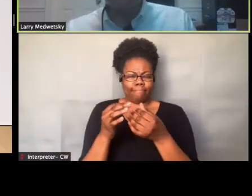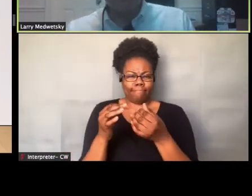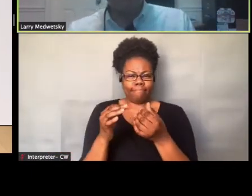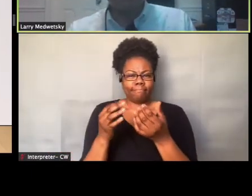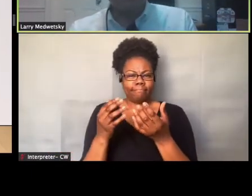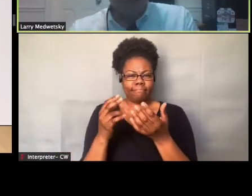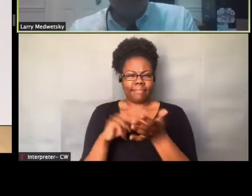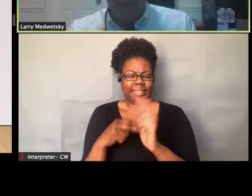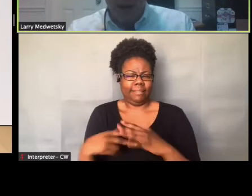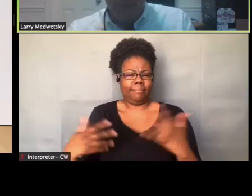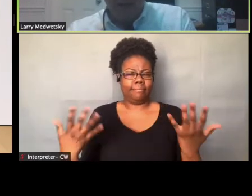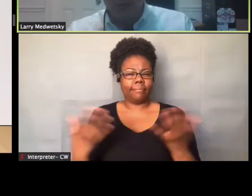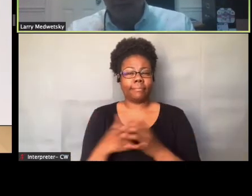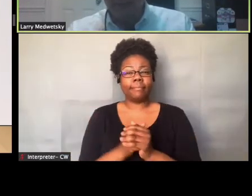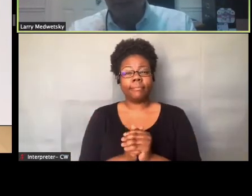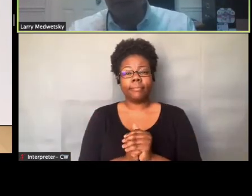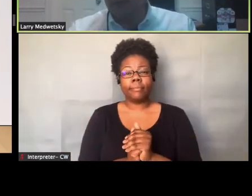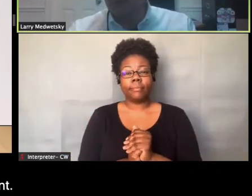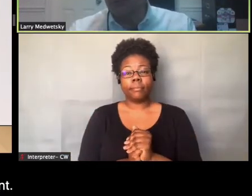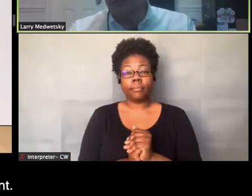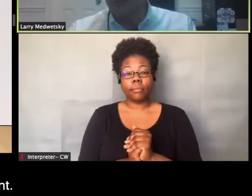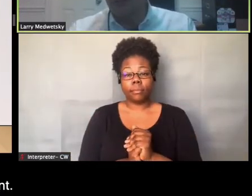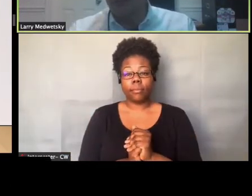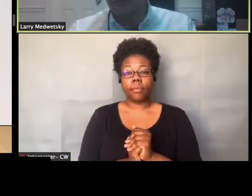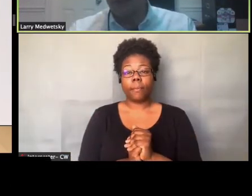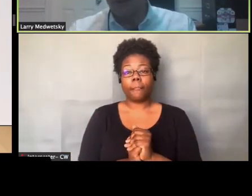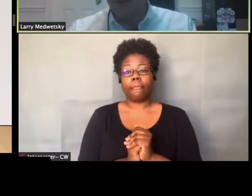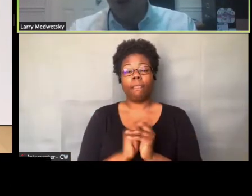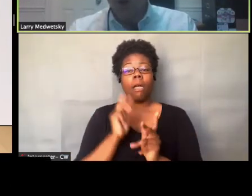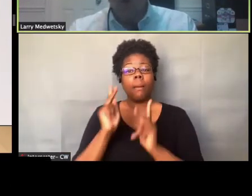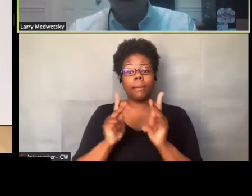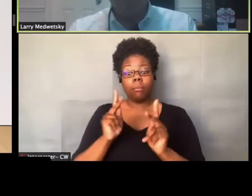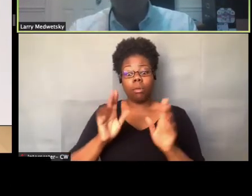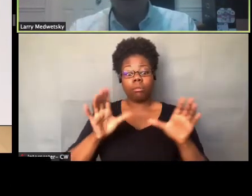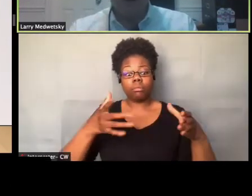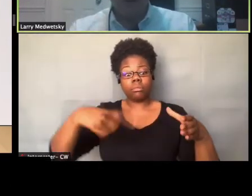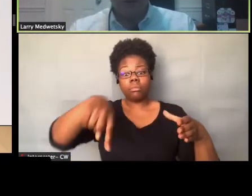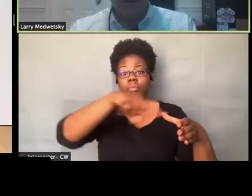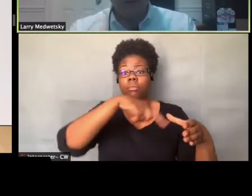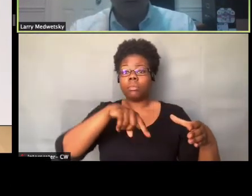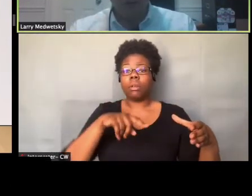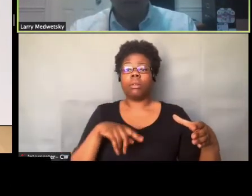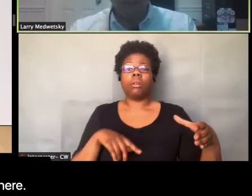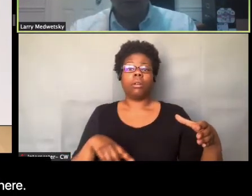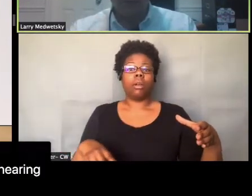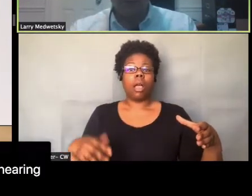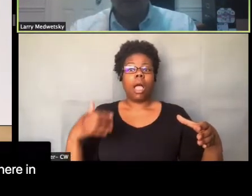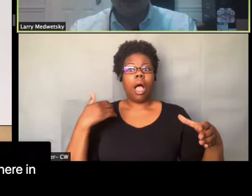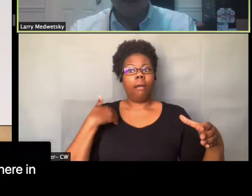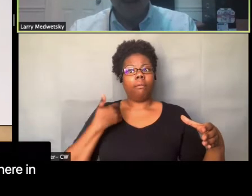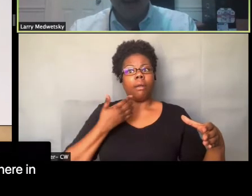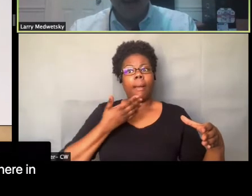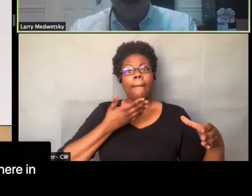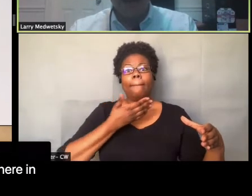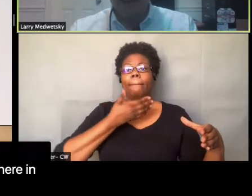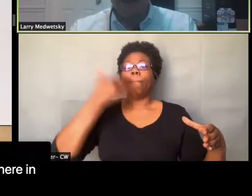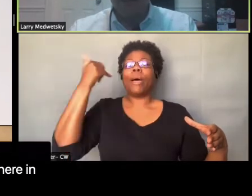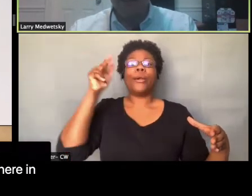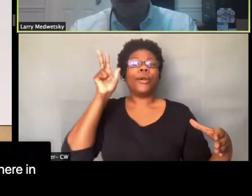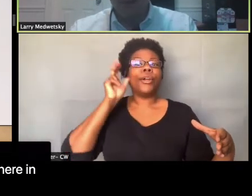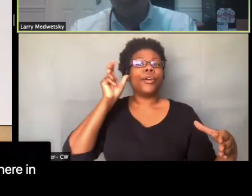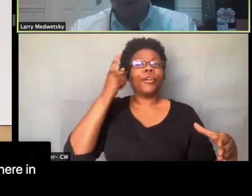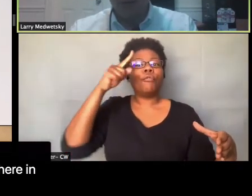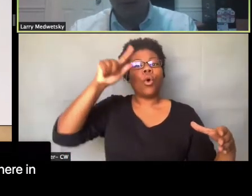Well, there is a subset population of individuals with hearing loss who have much better hearing in the low pitches and